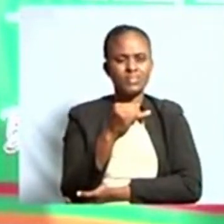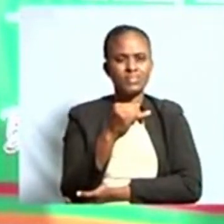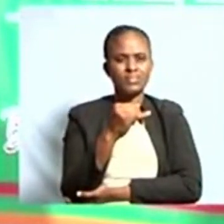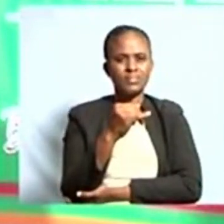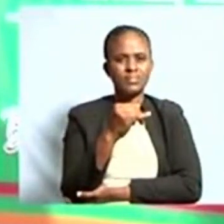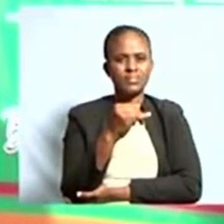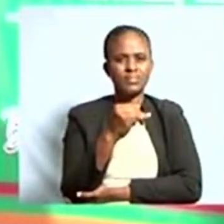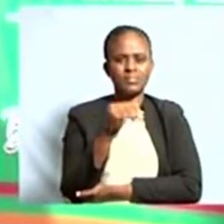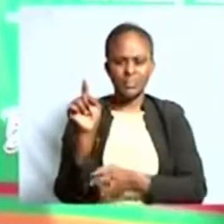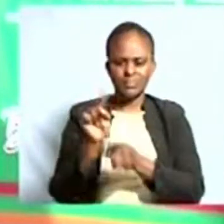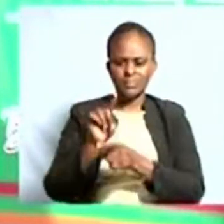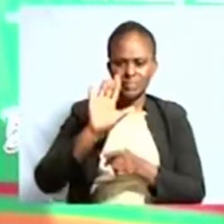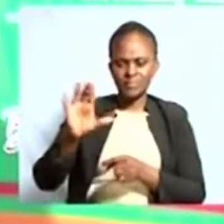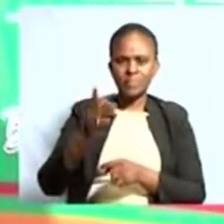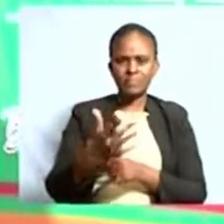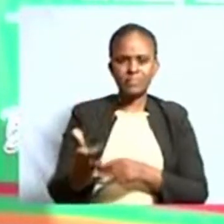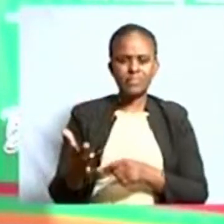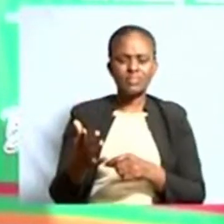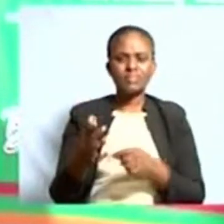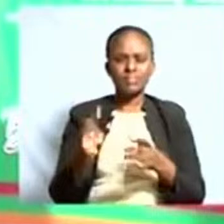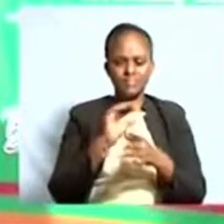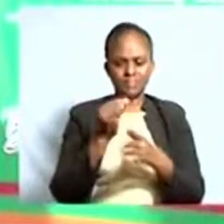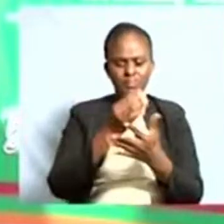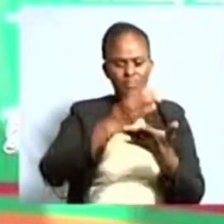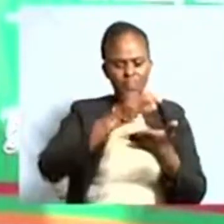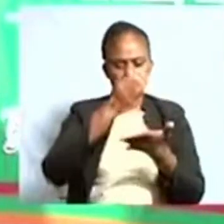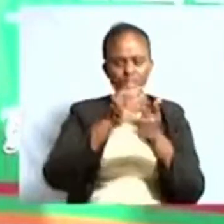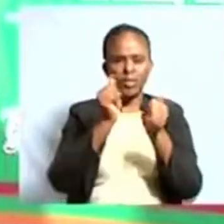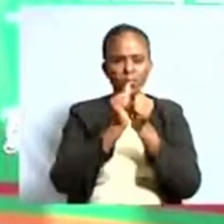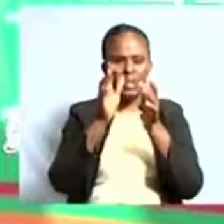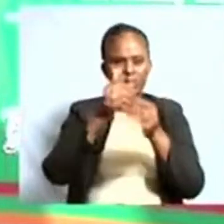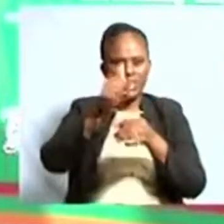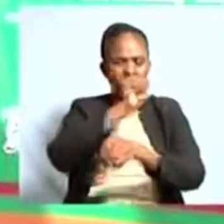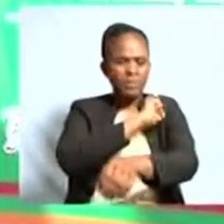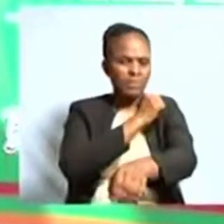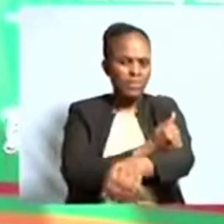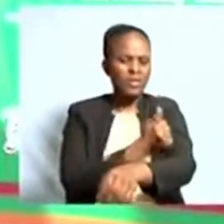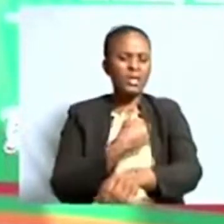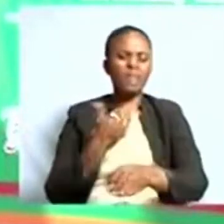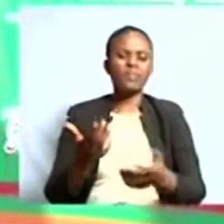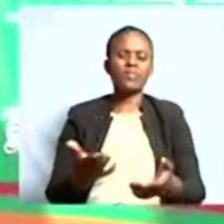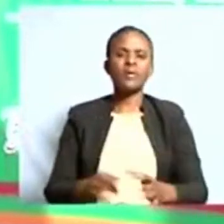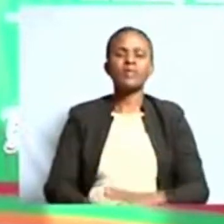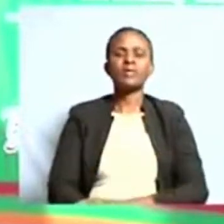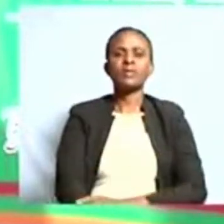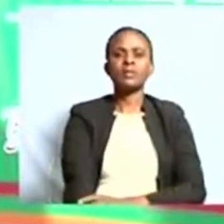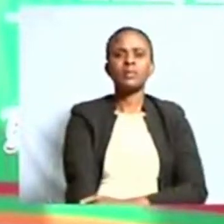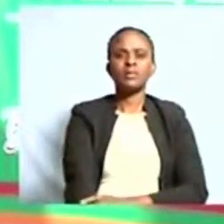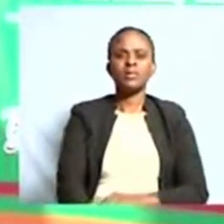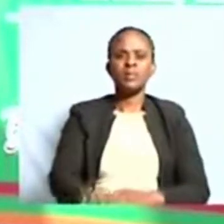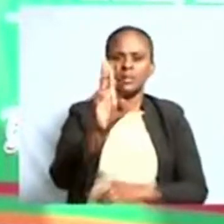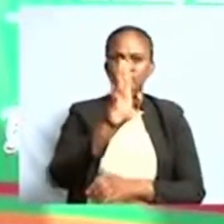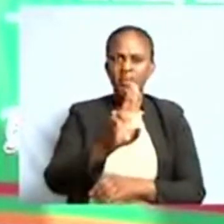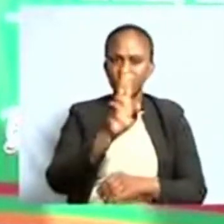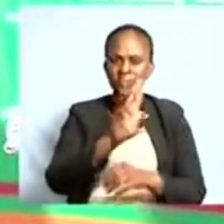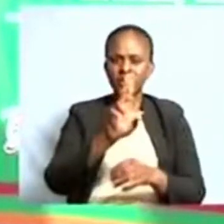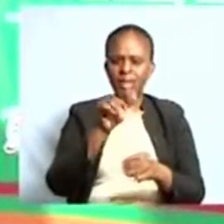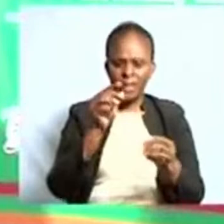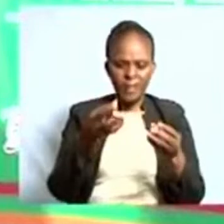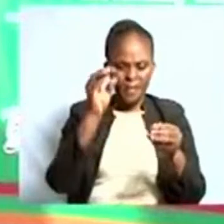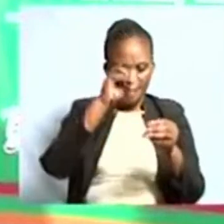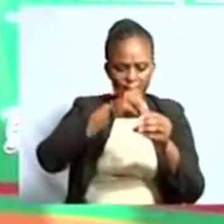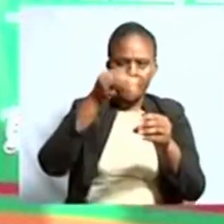by getting their products or getting their bottles without their authority, and you start using it, putting in